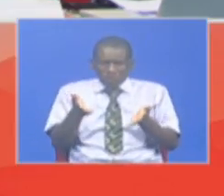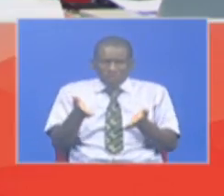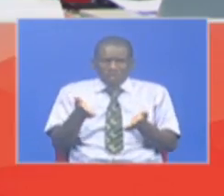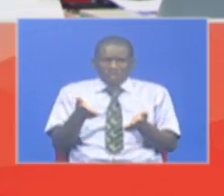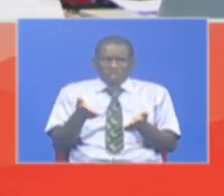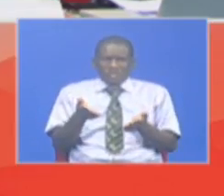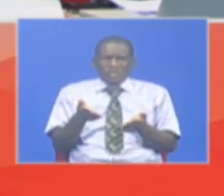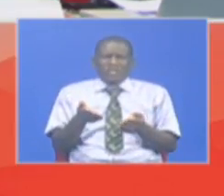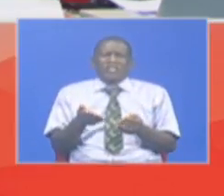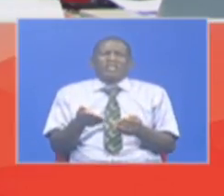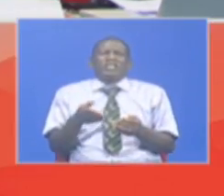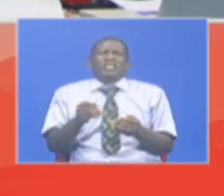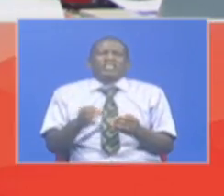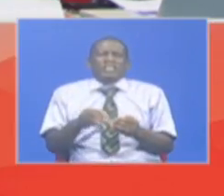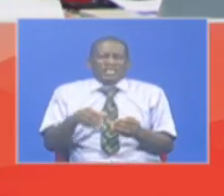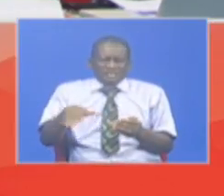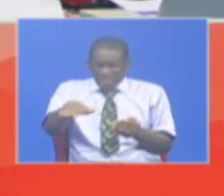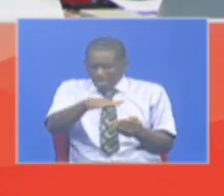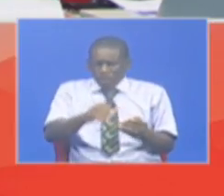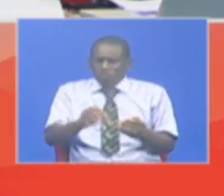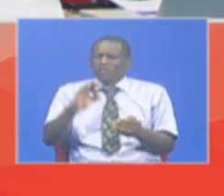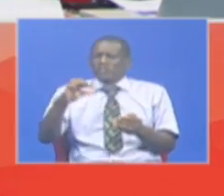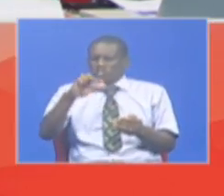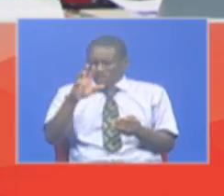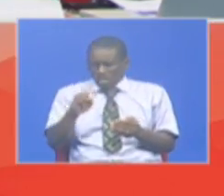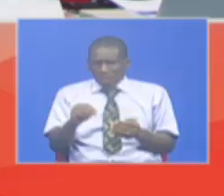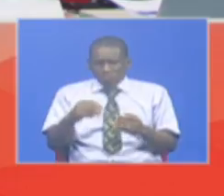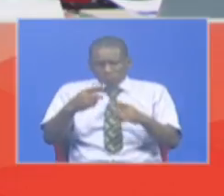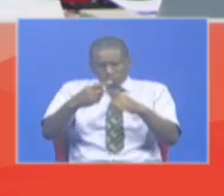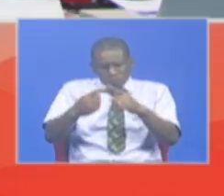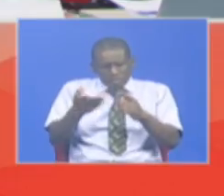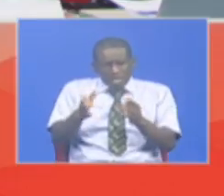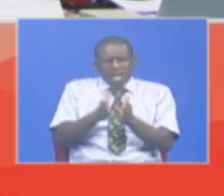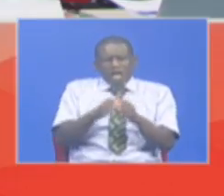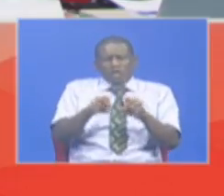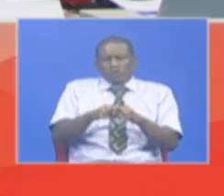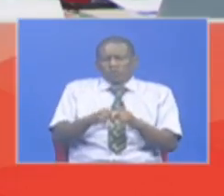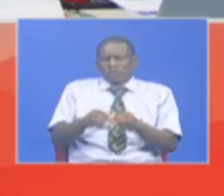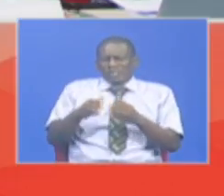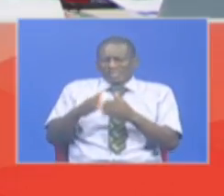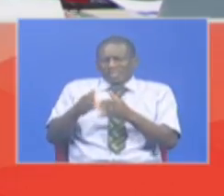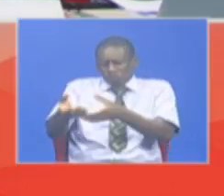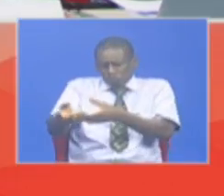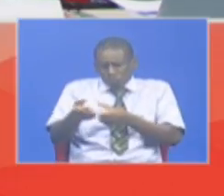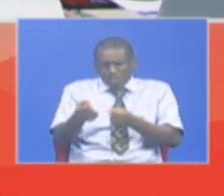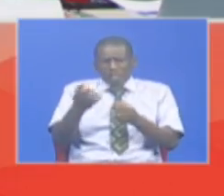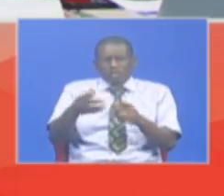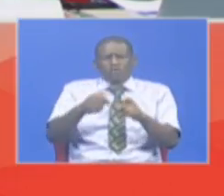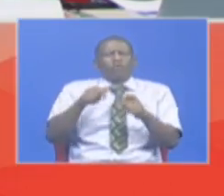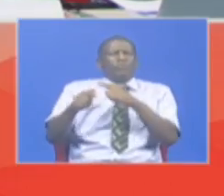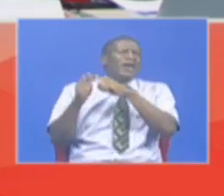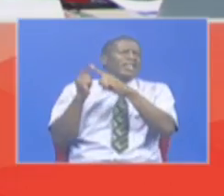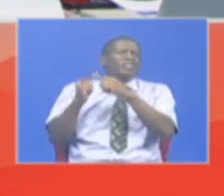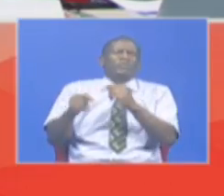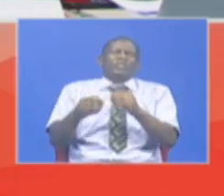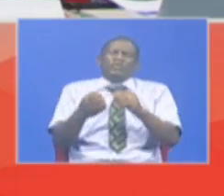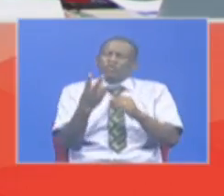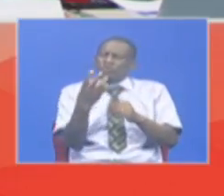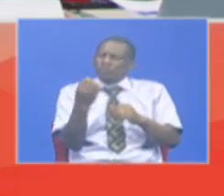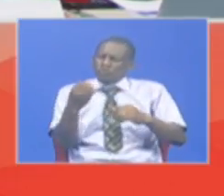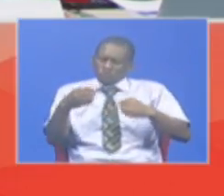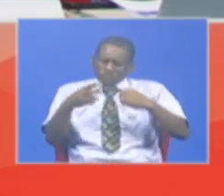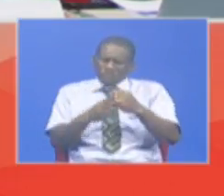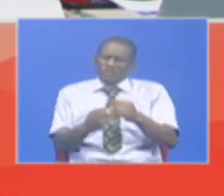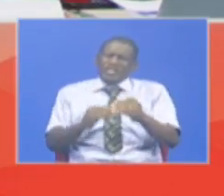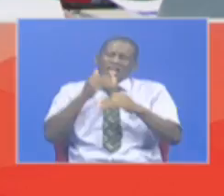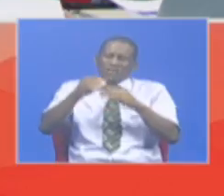for FGM. It is a spawning ground for, you know, sexual molestation. And from your experience, especially with the 2007 post-election